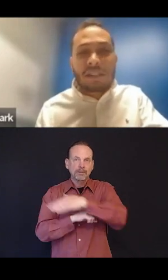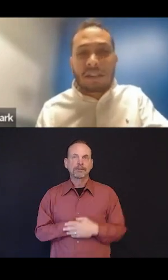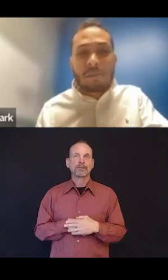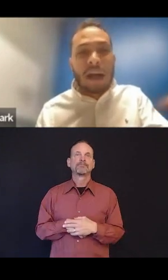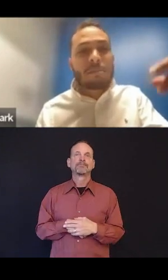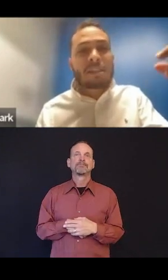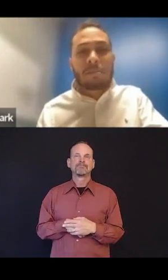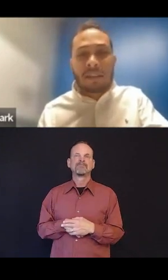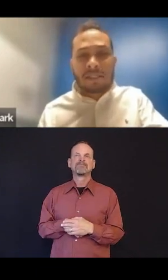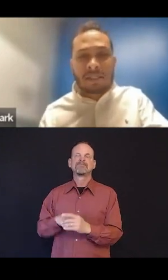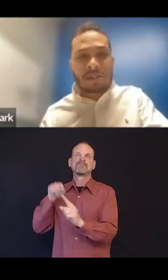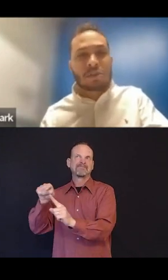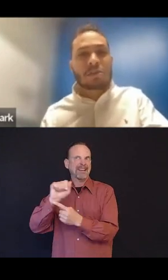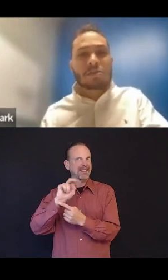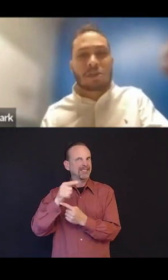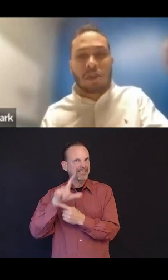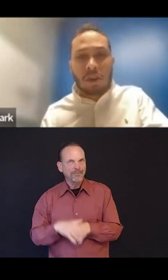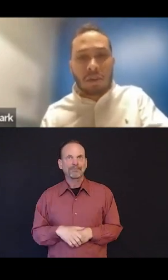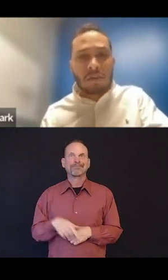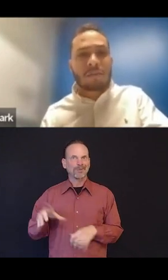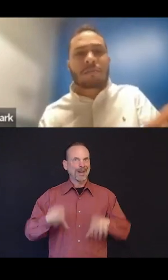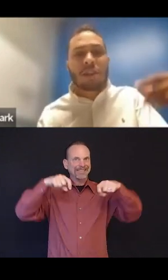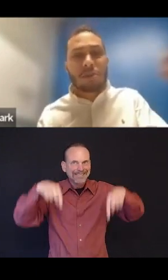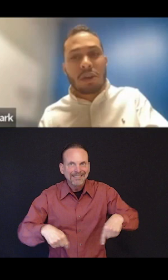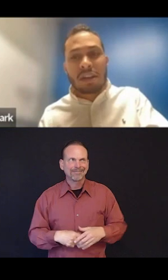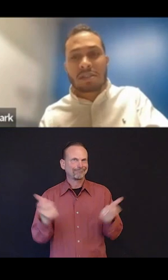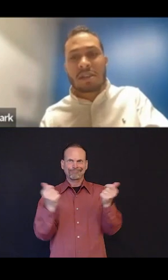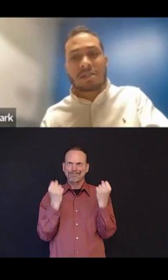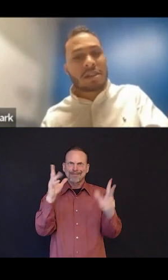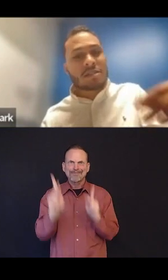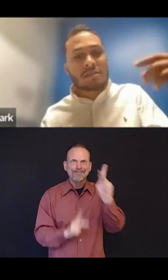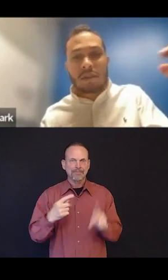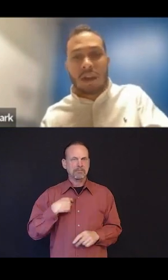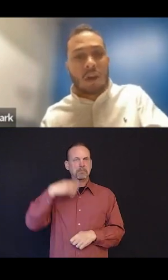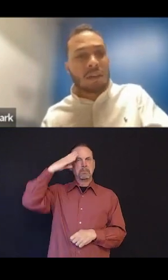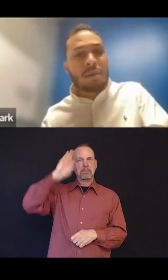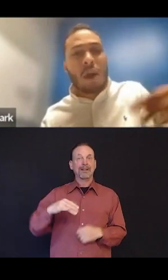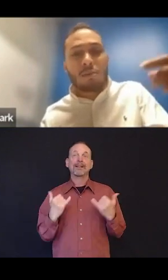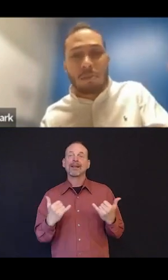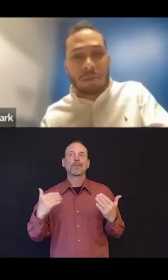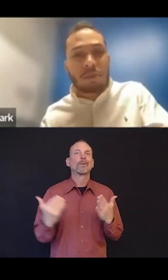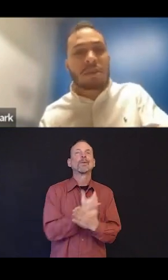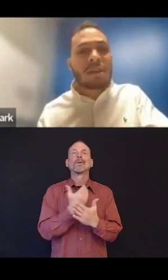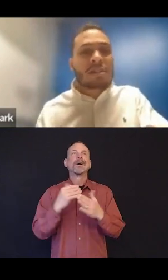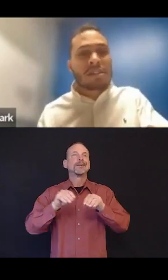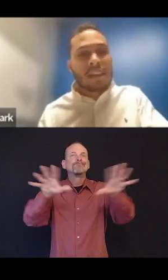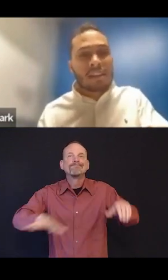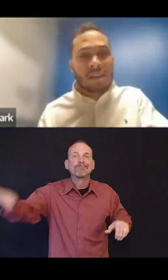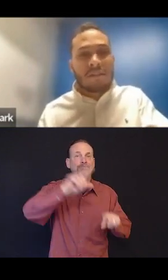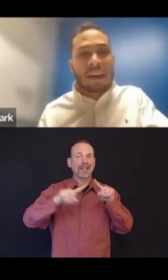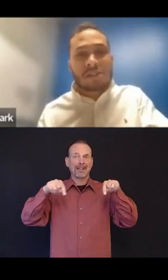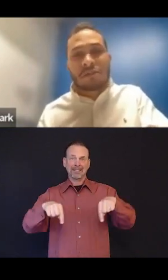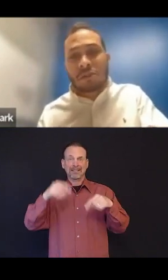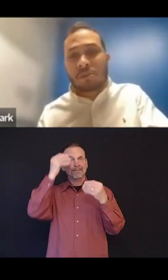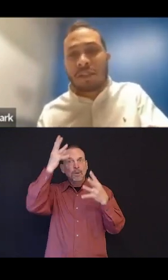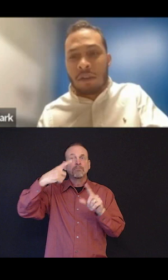on a monthly or bi-monthly basis to your community is going to only empower more people to take